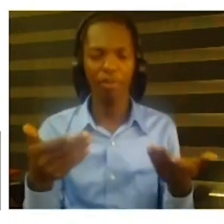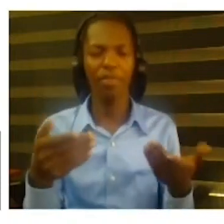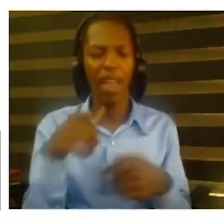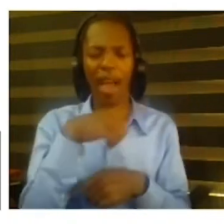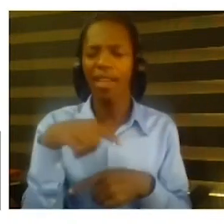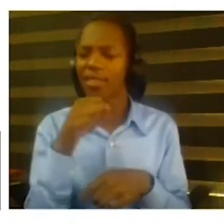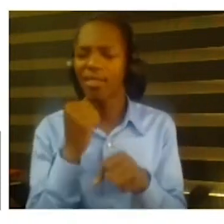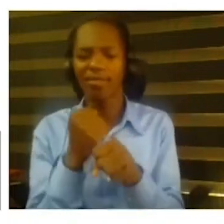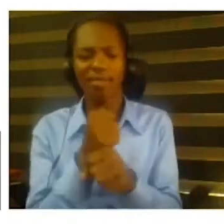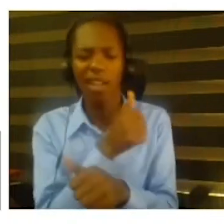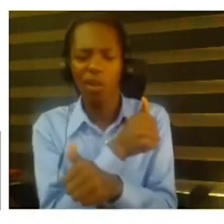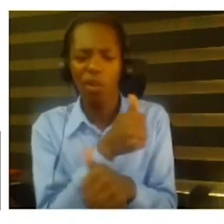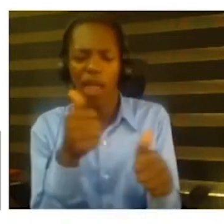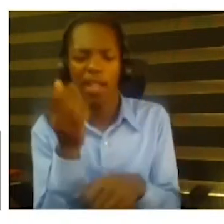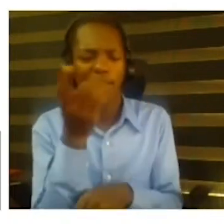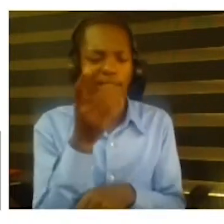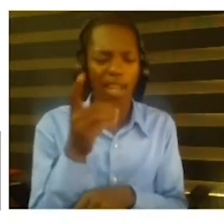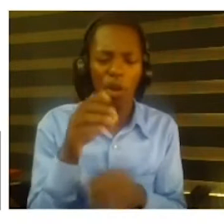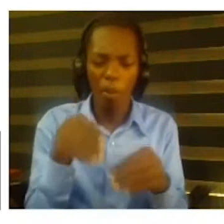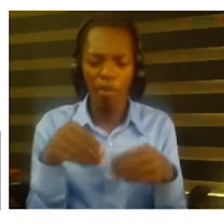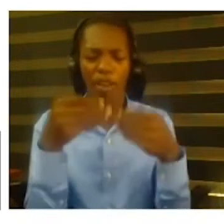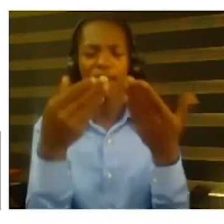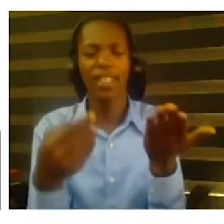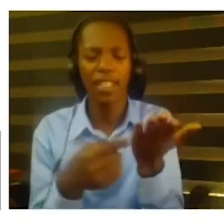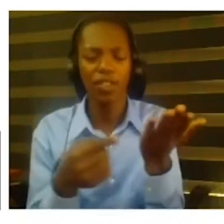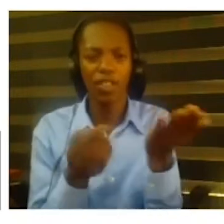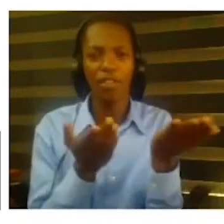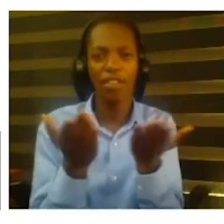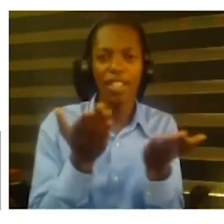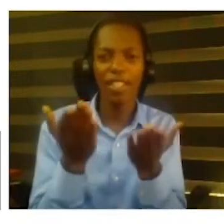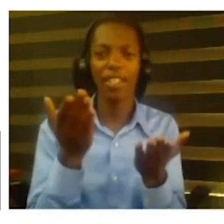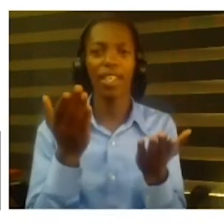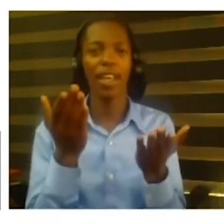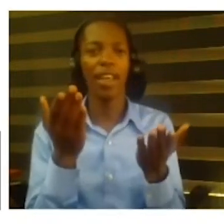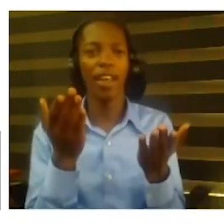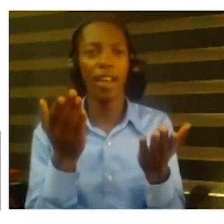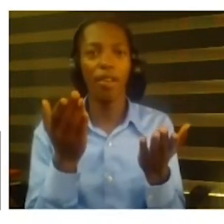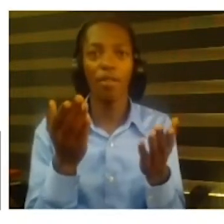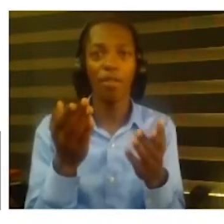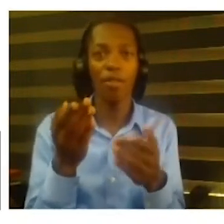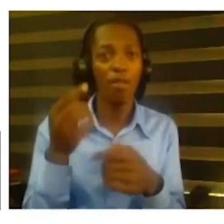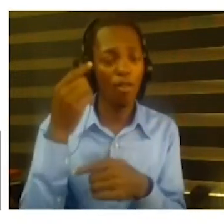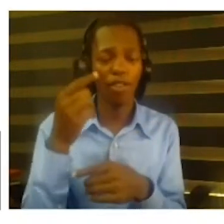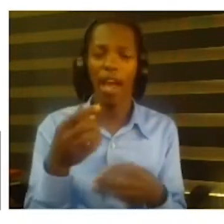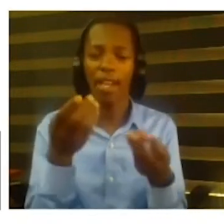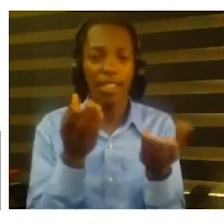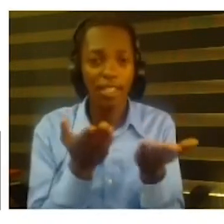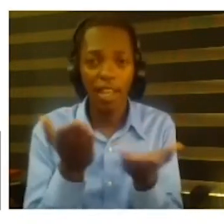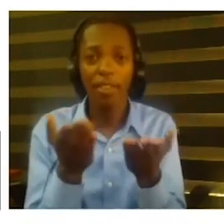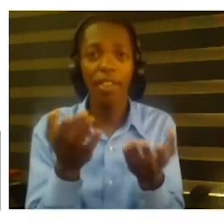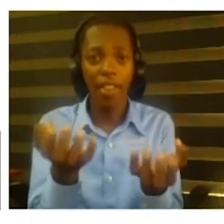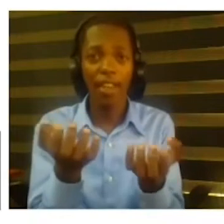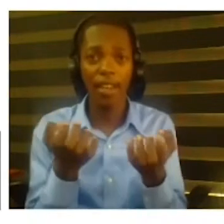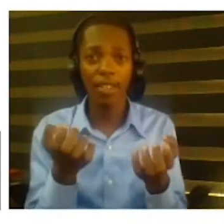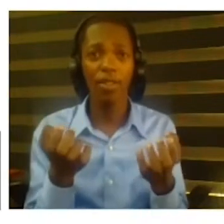well in designing or providing digital services and products that holistically serve the needs of